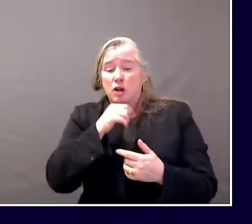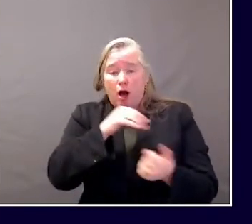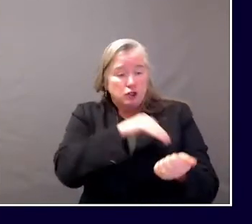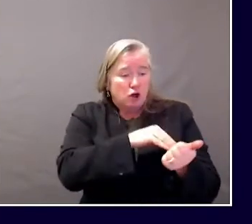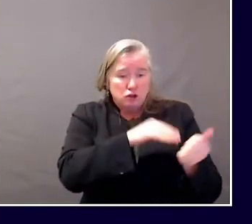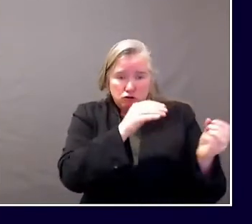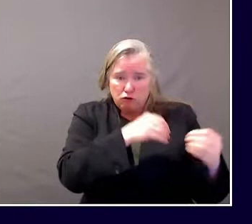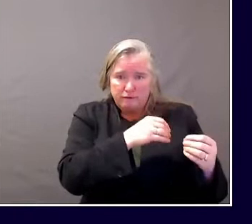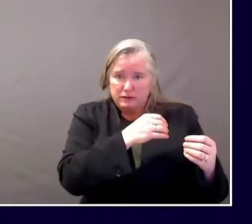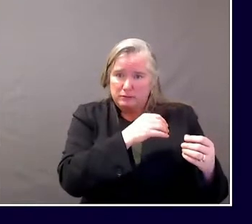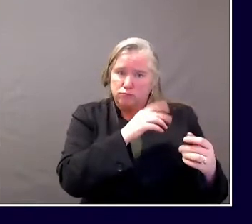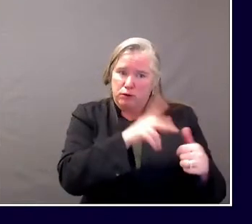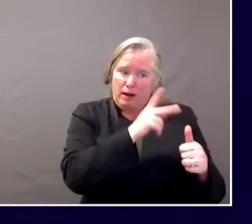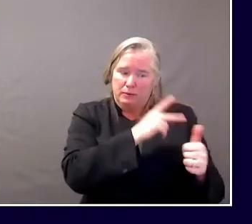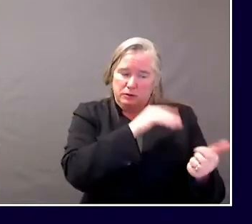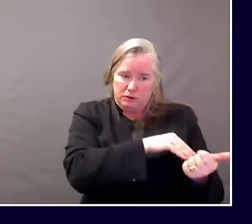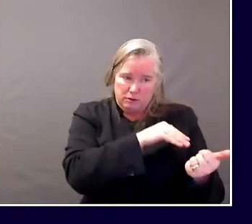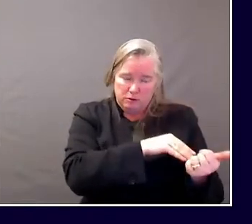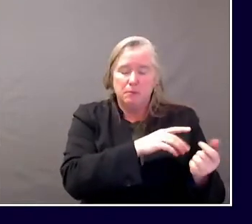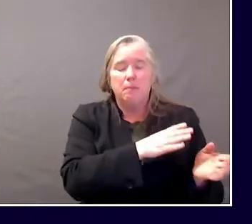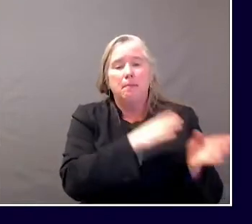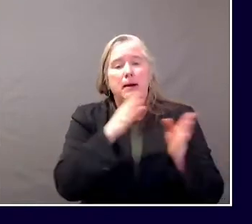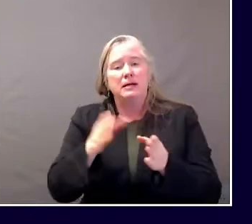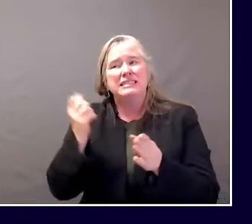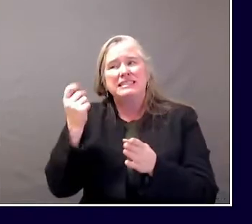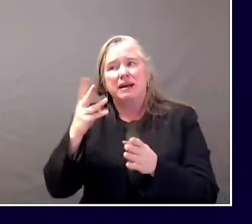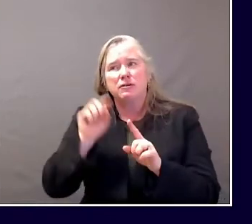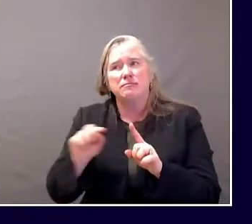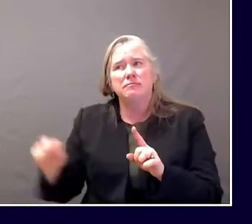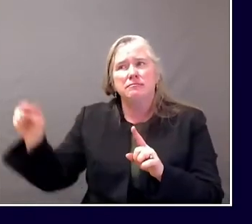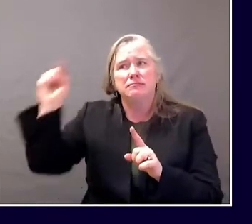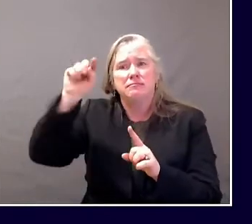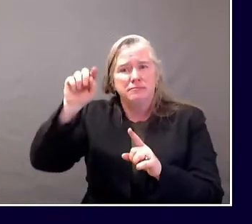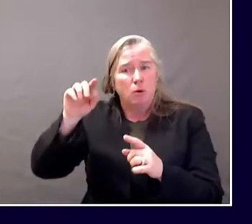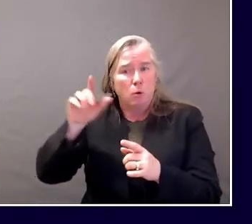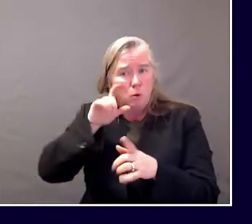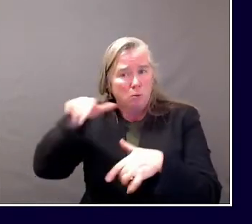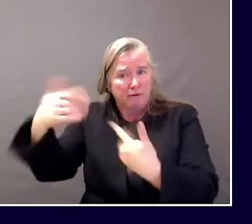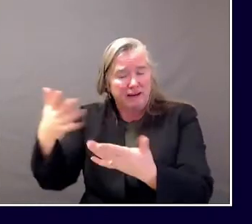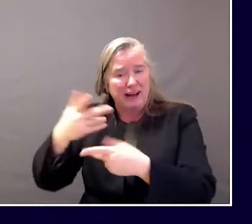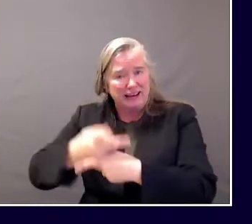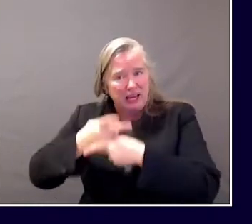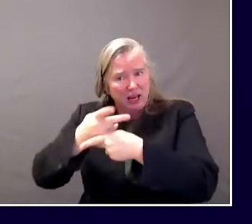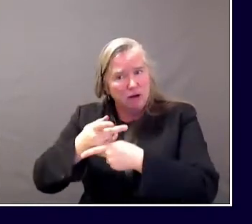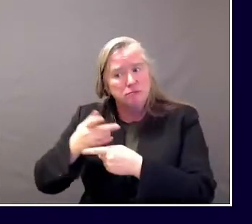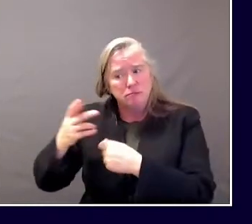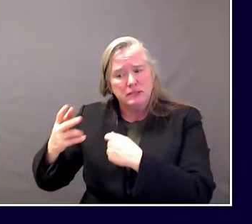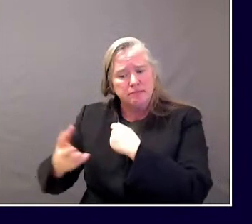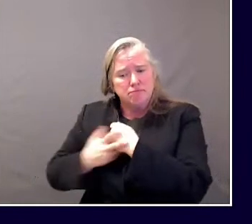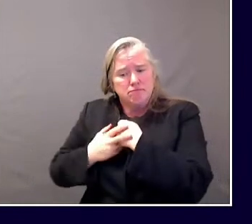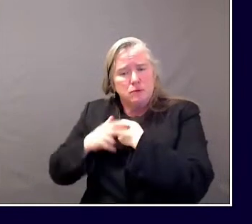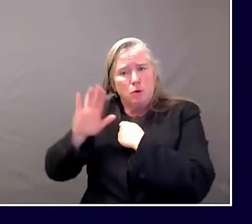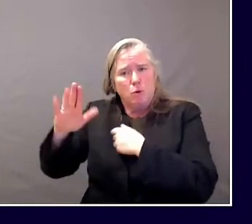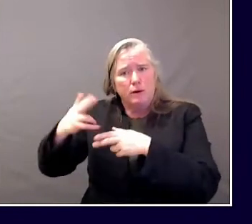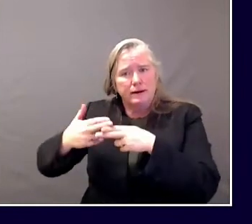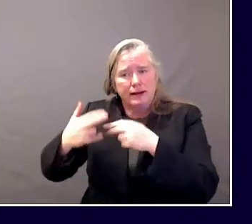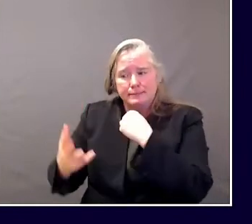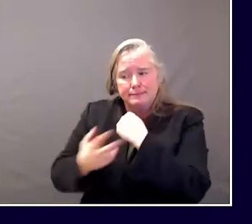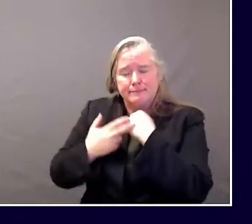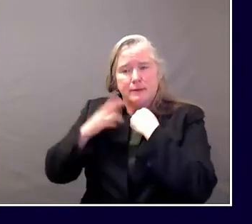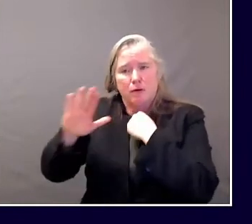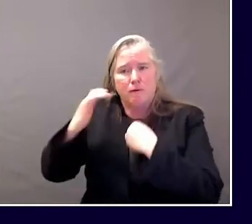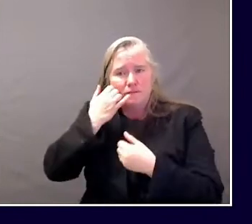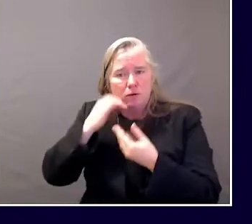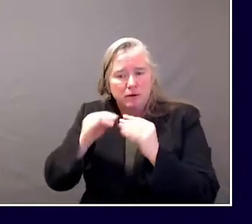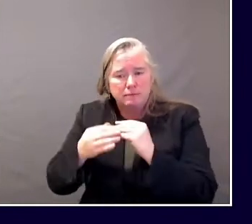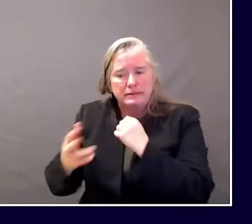center or a number of other places across Maine that have primary care services, they are able to offer that